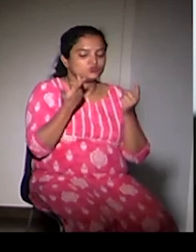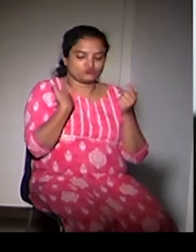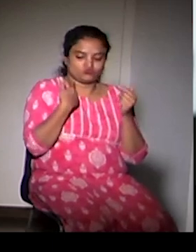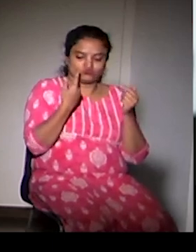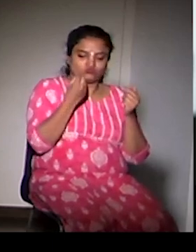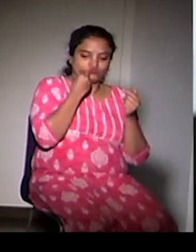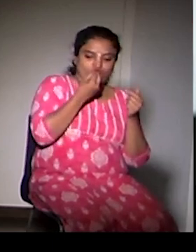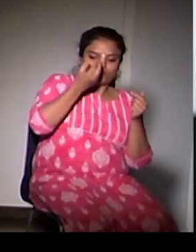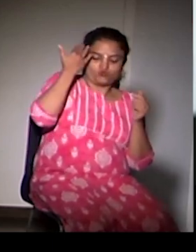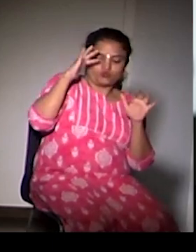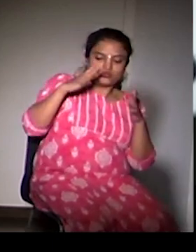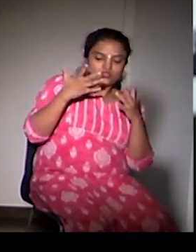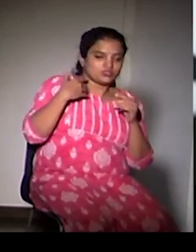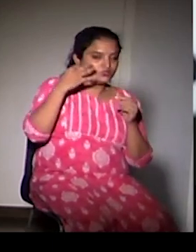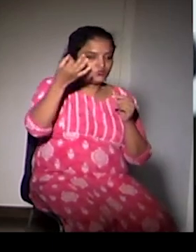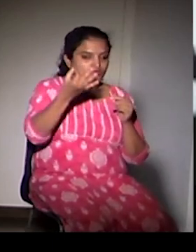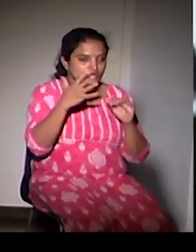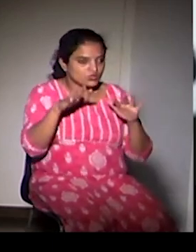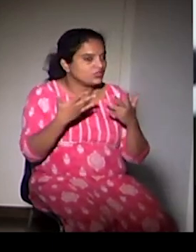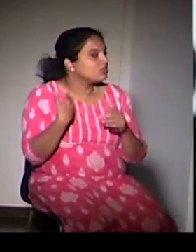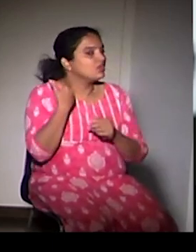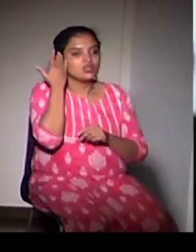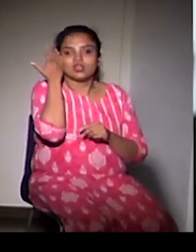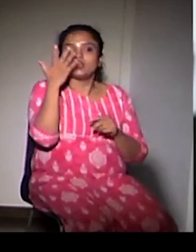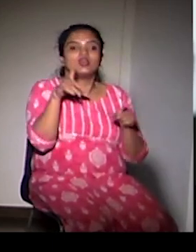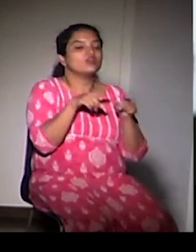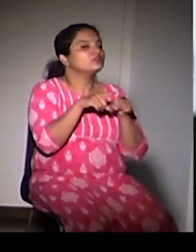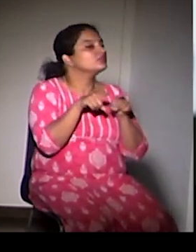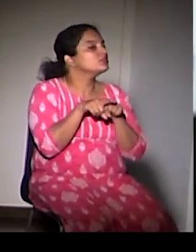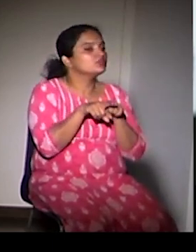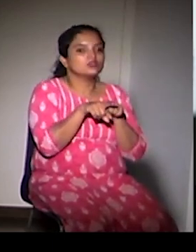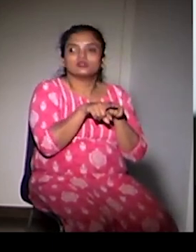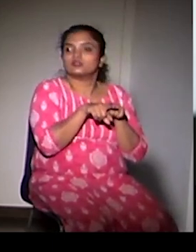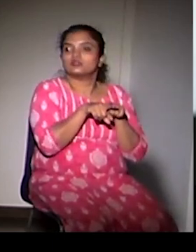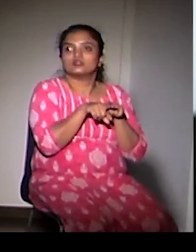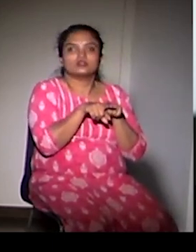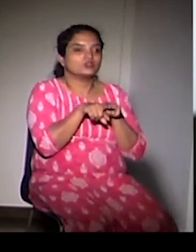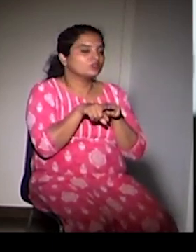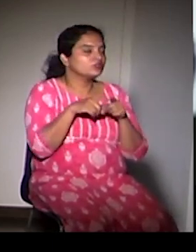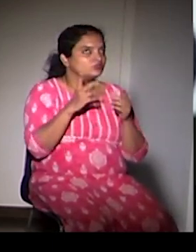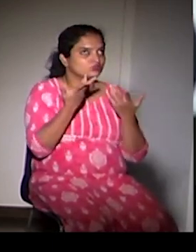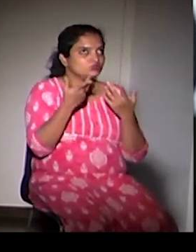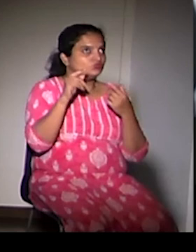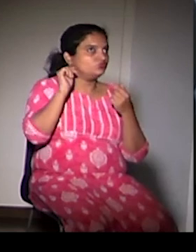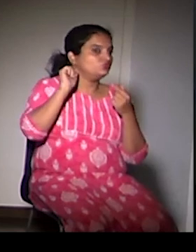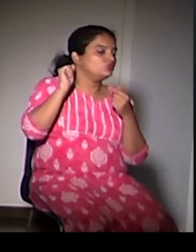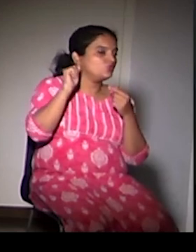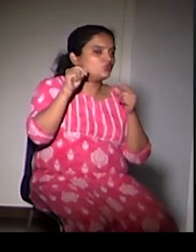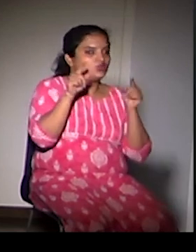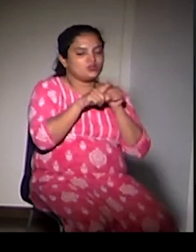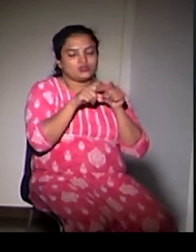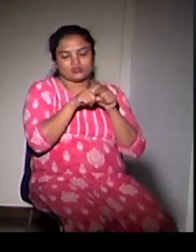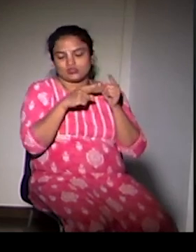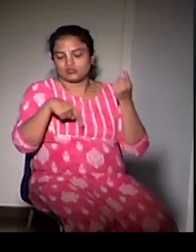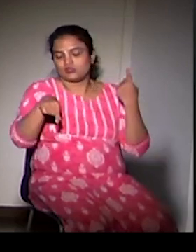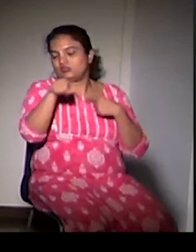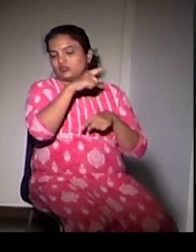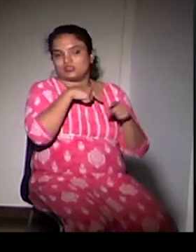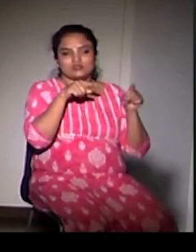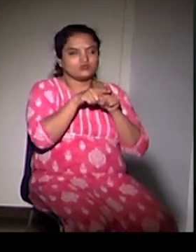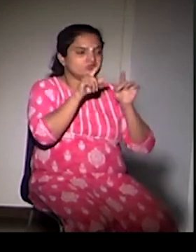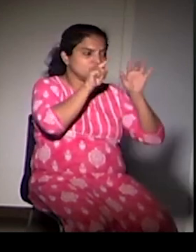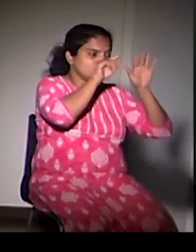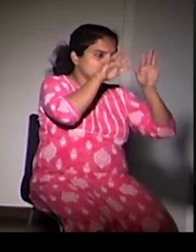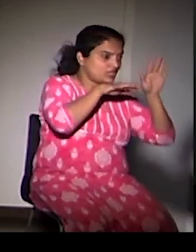new. And they do tend to wear. So it's very likely that the floor tiles are 19th century, if not